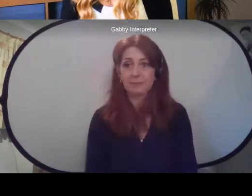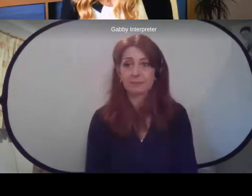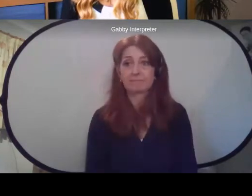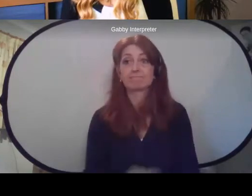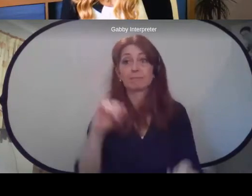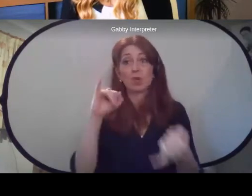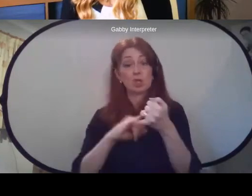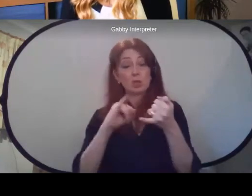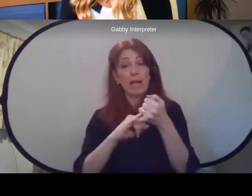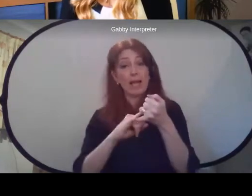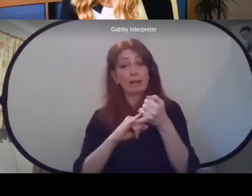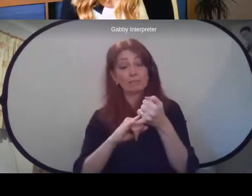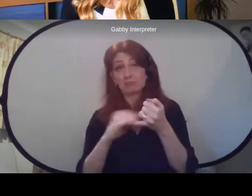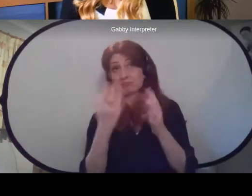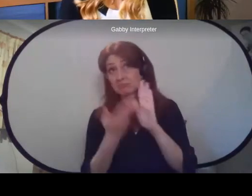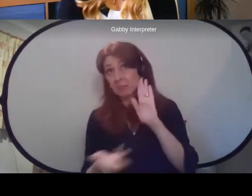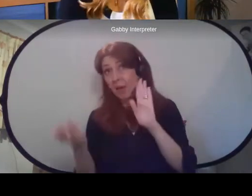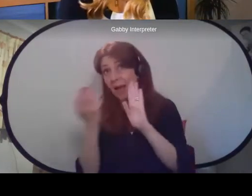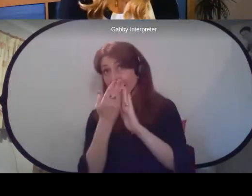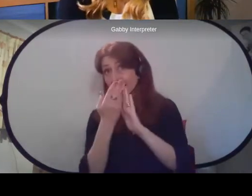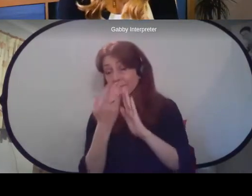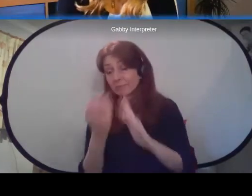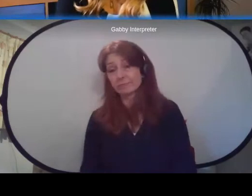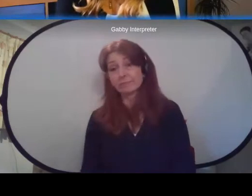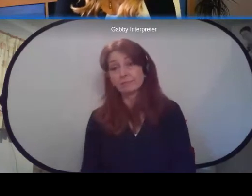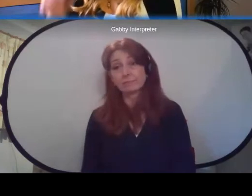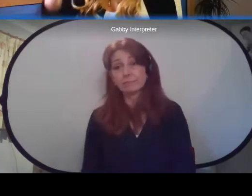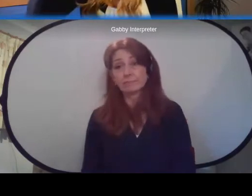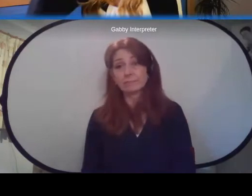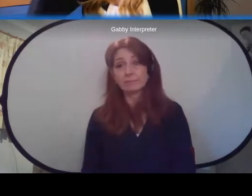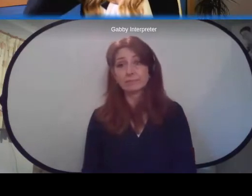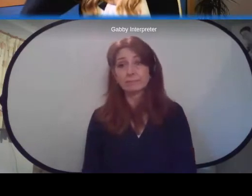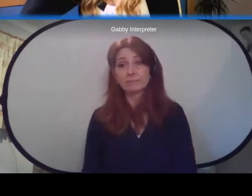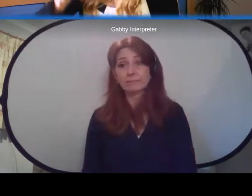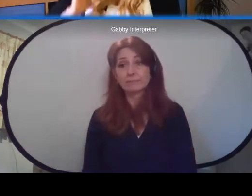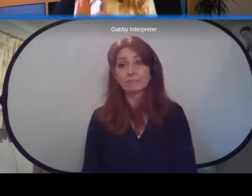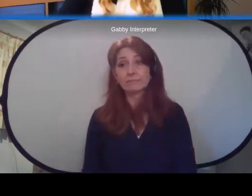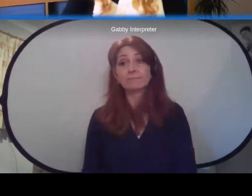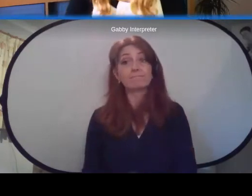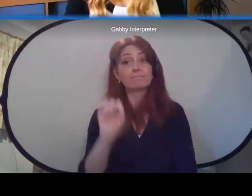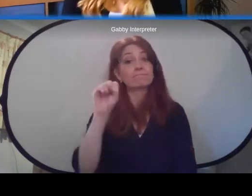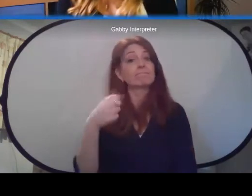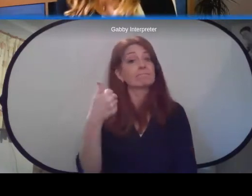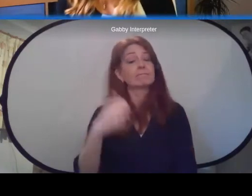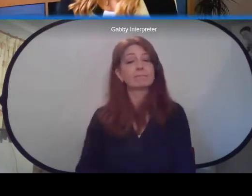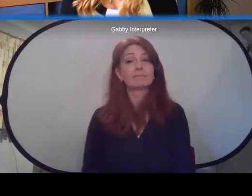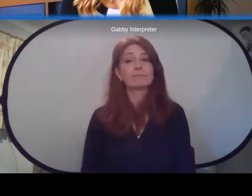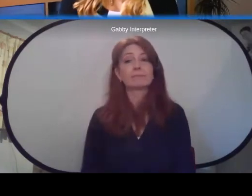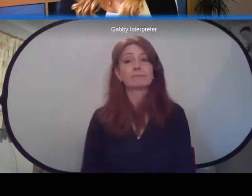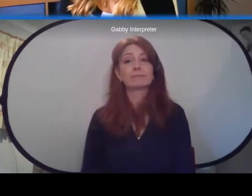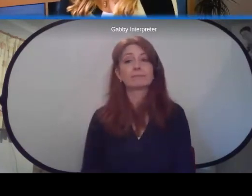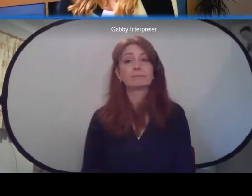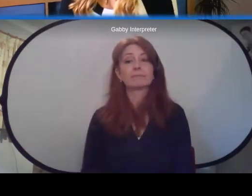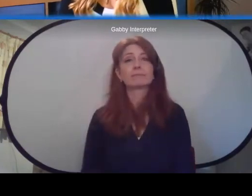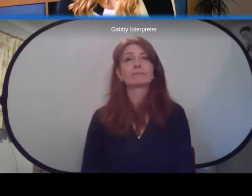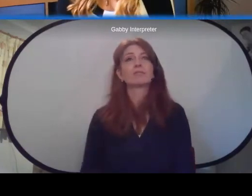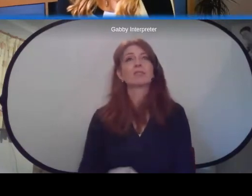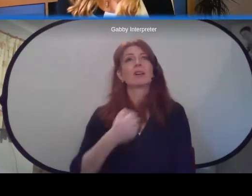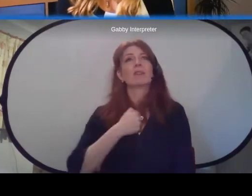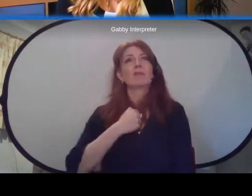Suzanne, would you like to come in on that, please? So from, I guess from my point of